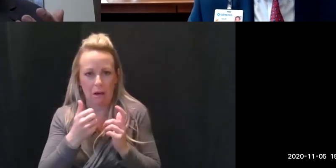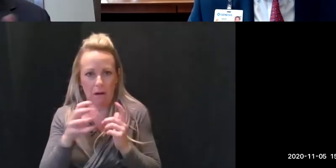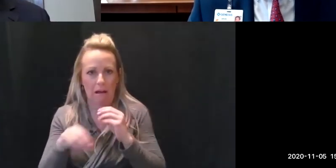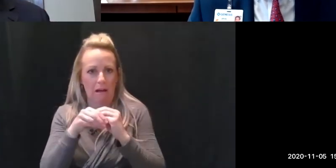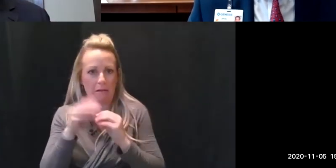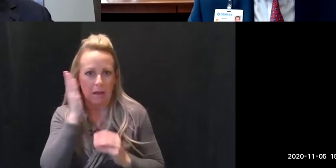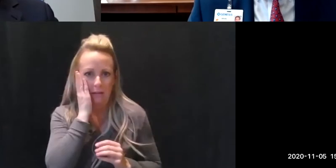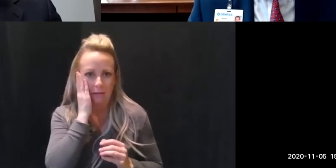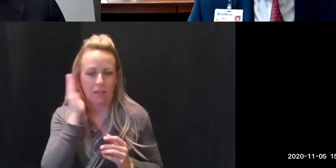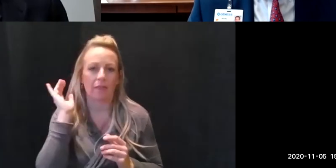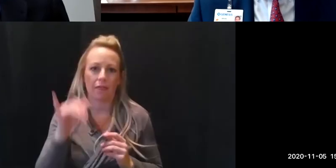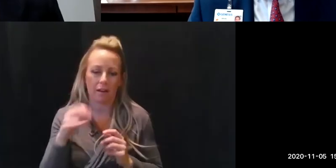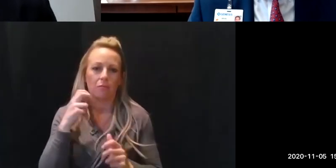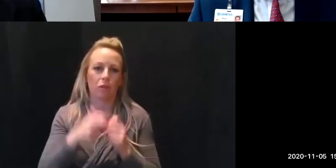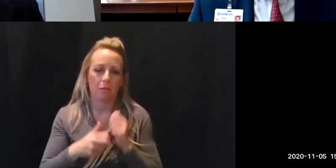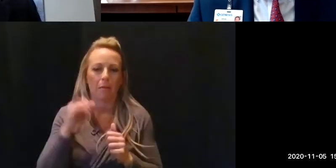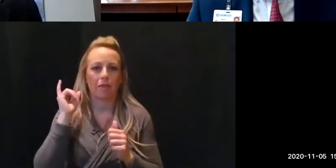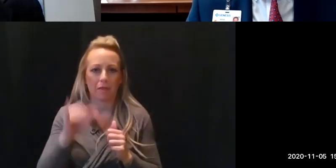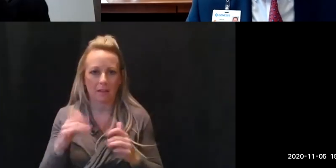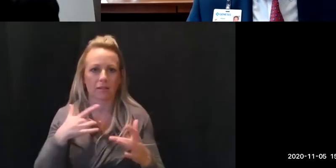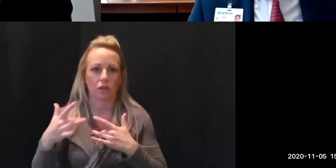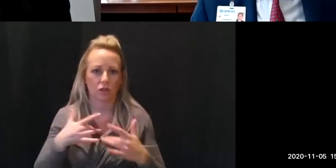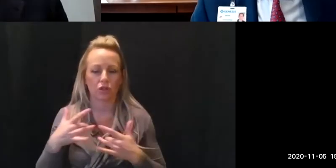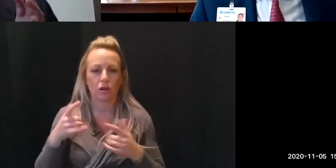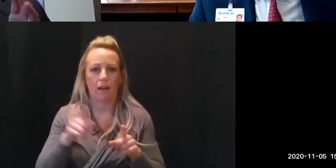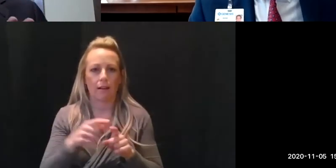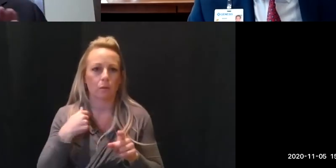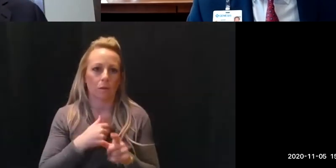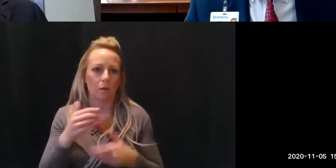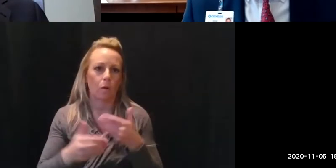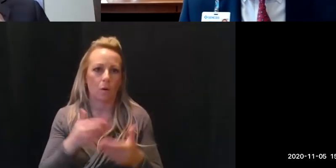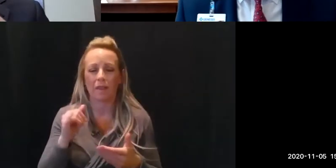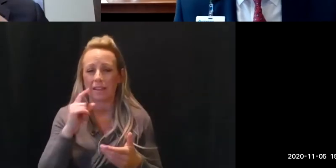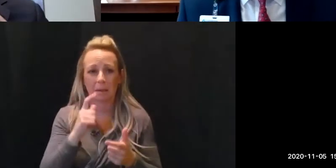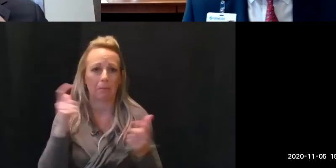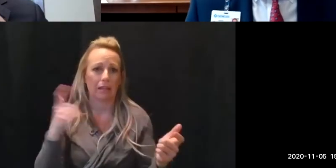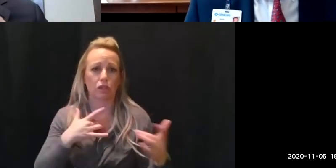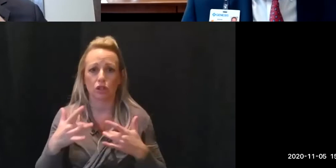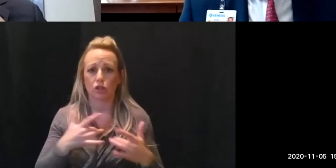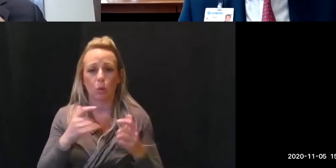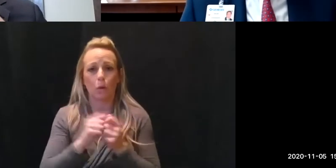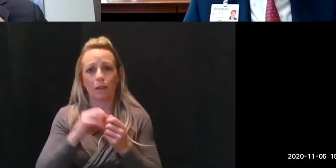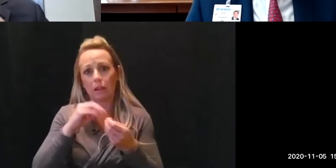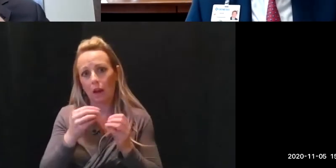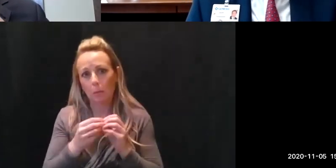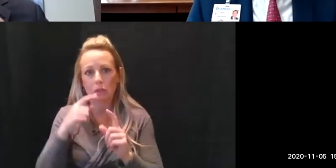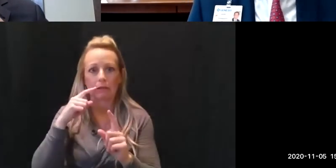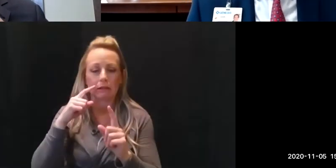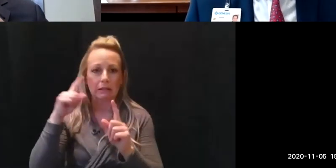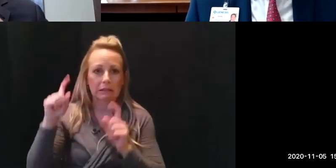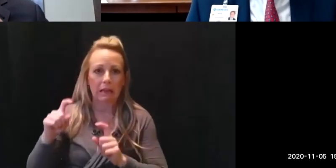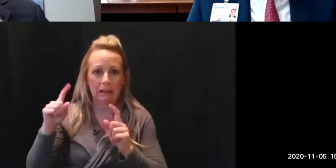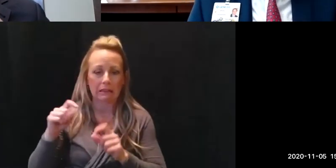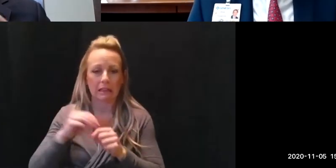can pull staff to help as we go. So that's our biggest concern going forward, is with these numbers of tests in the community that are